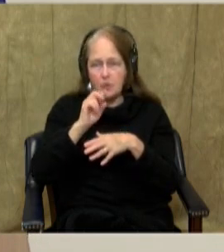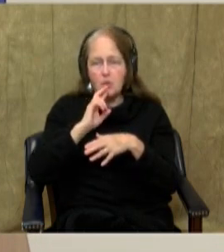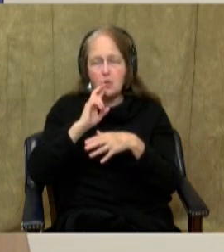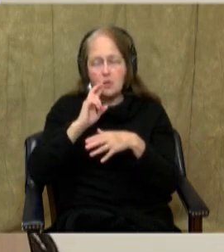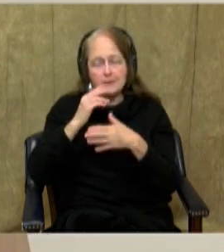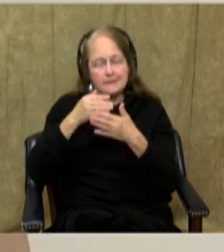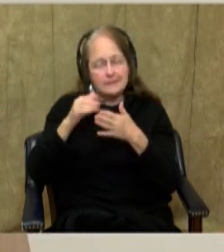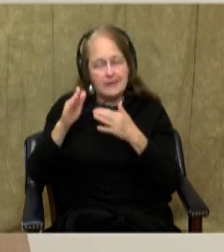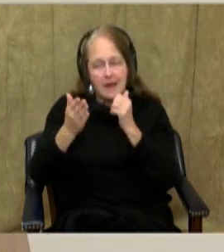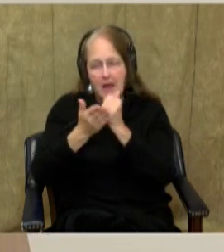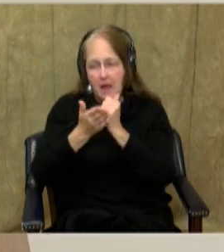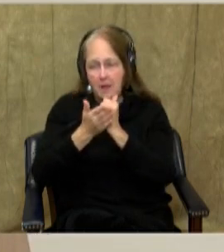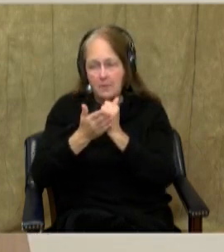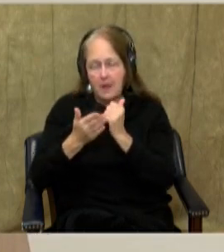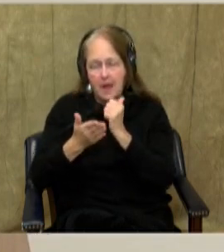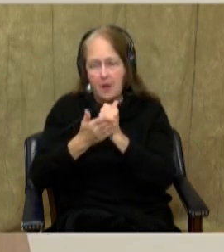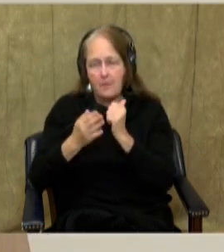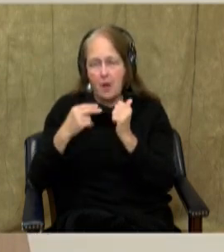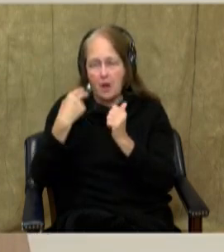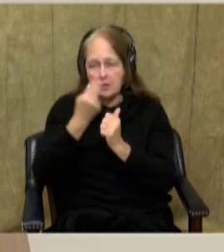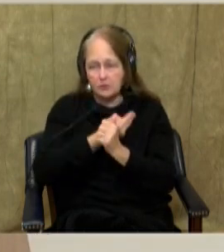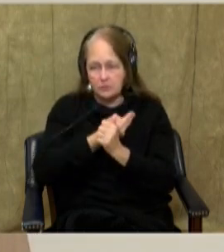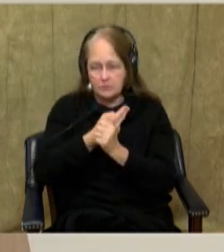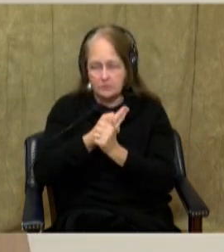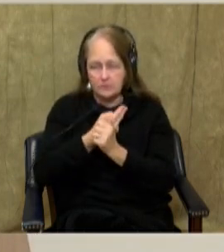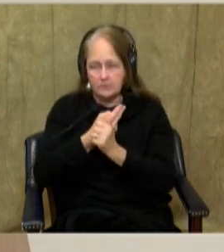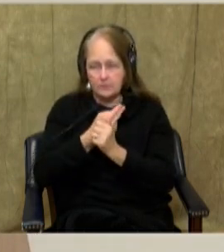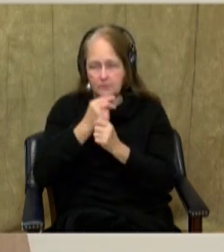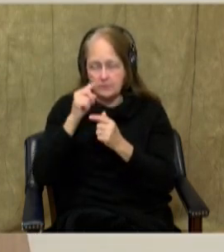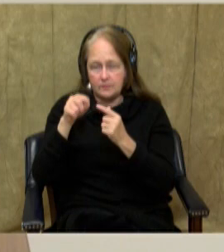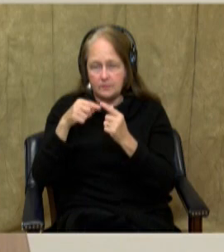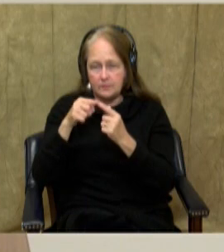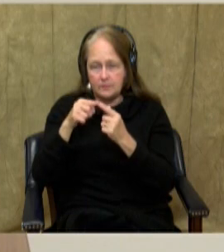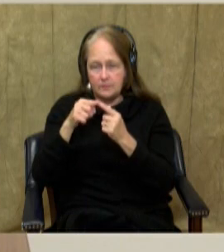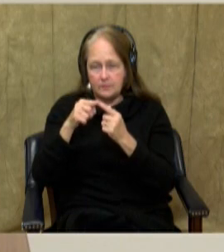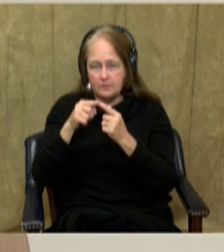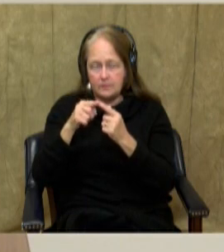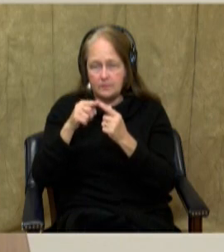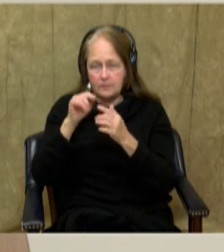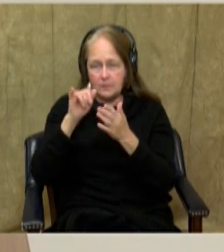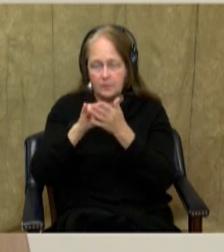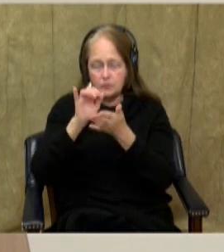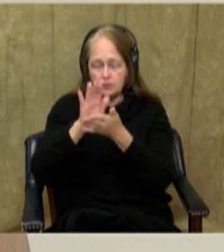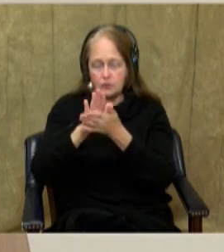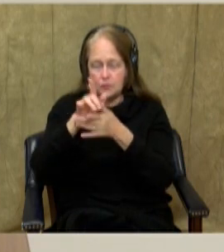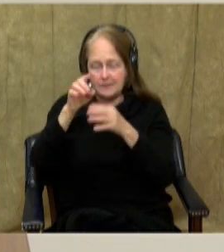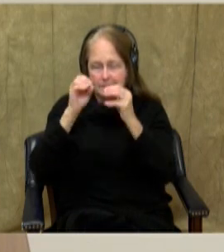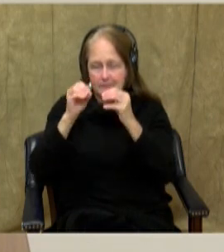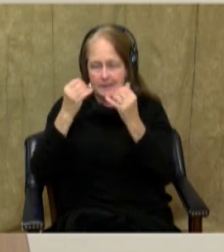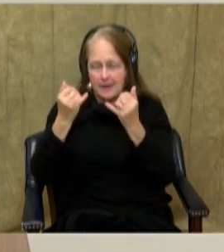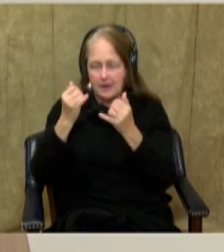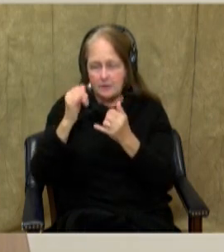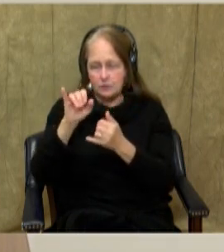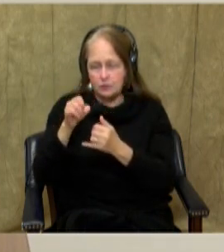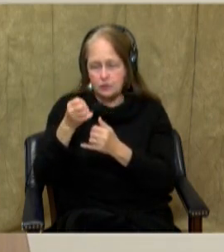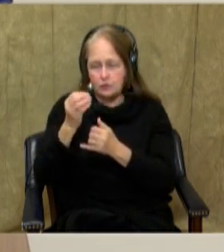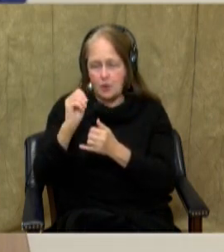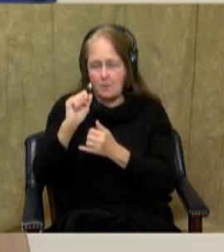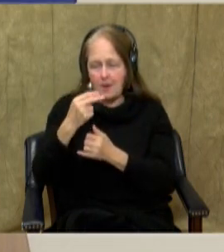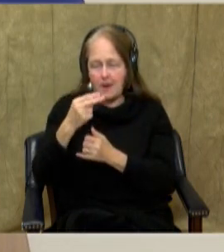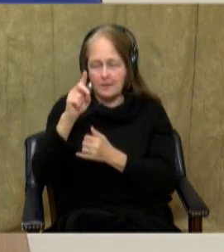help. So that was his claim to fame, and that is our namesake at the school that I'm teaching at.